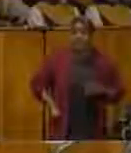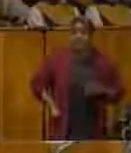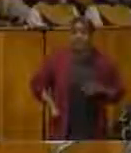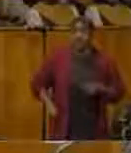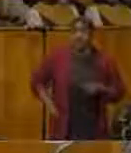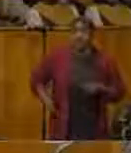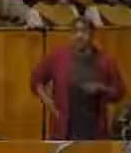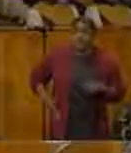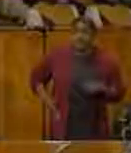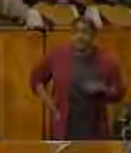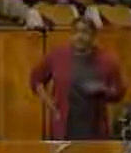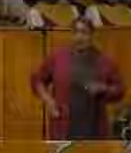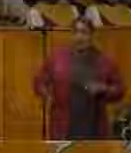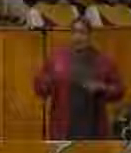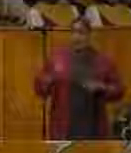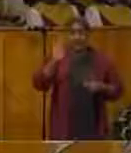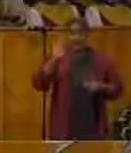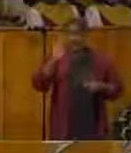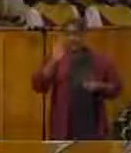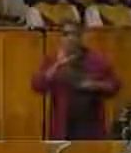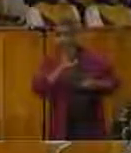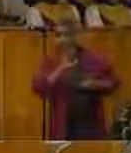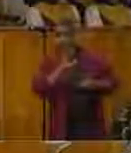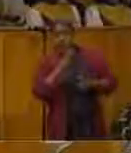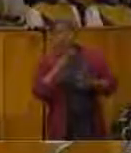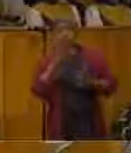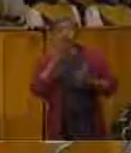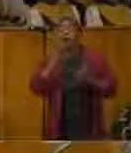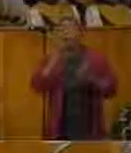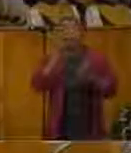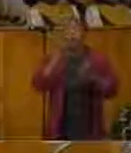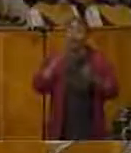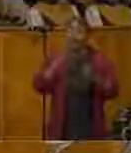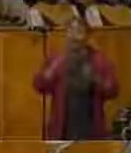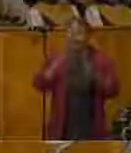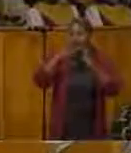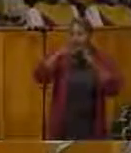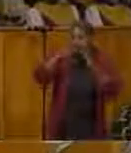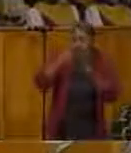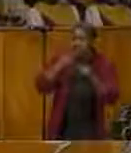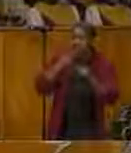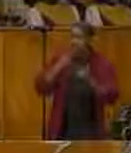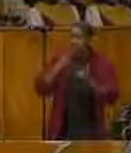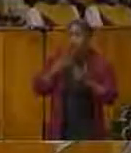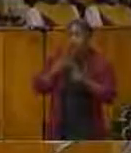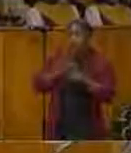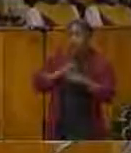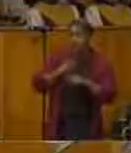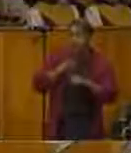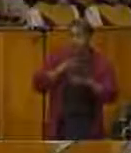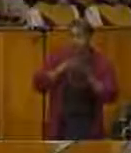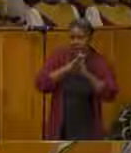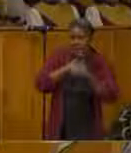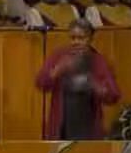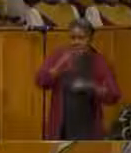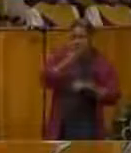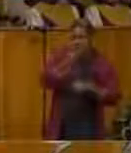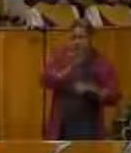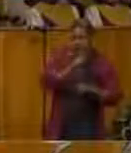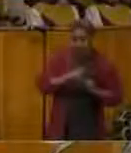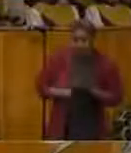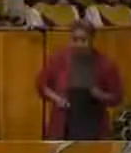hand and hollering at you, saying, "Make me your God.